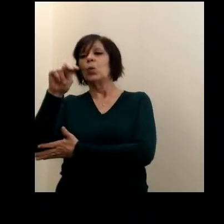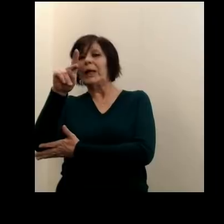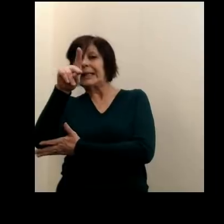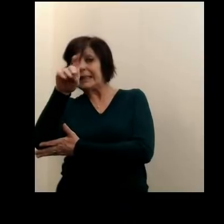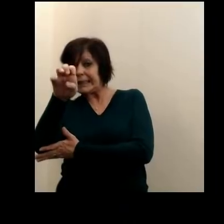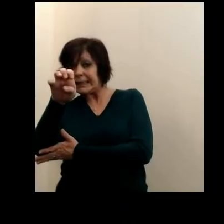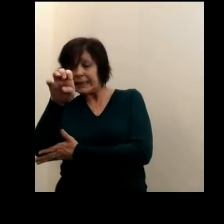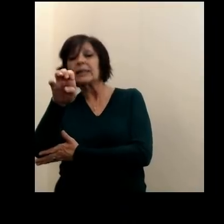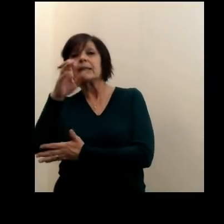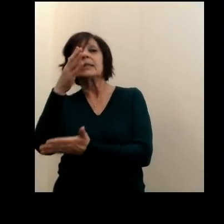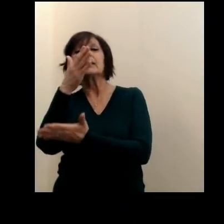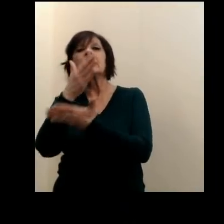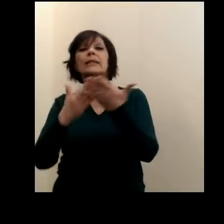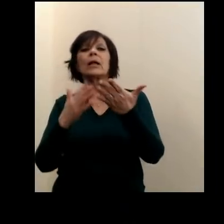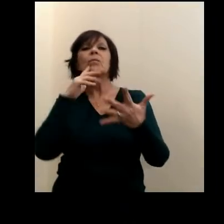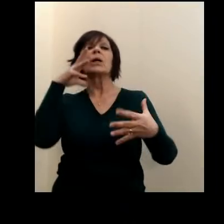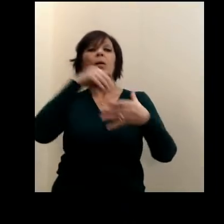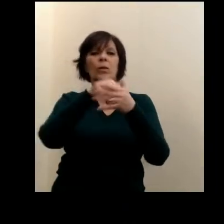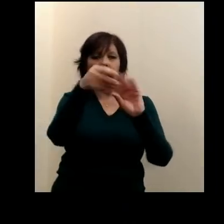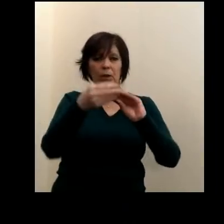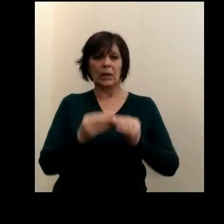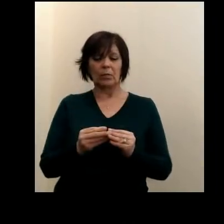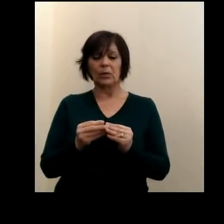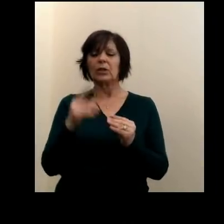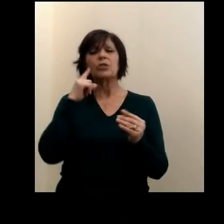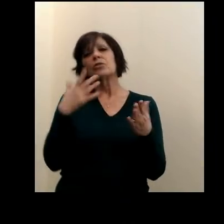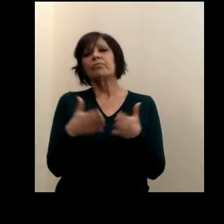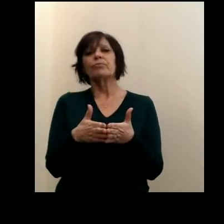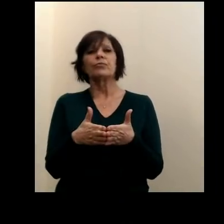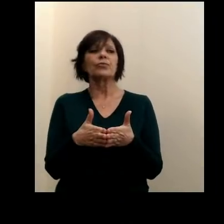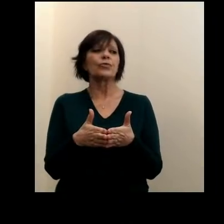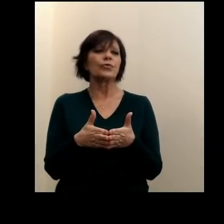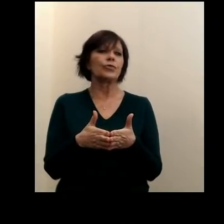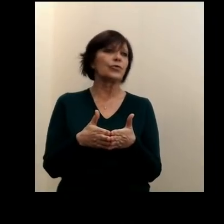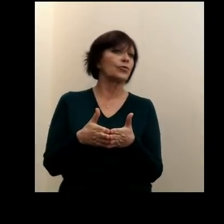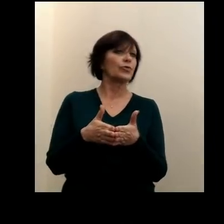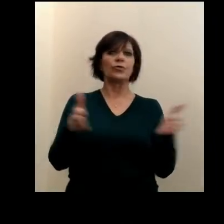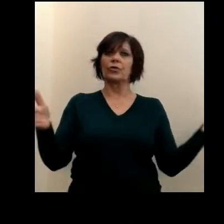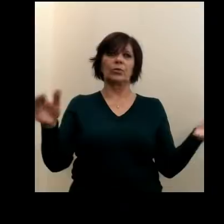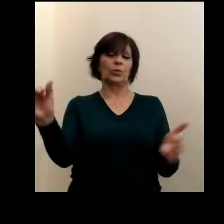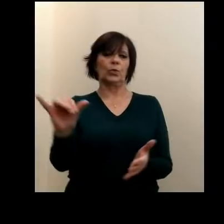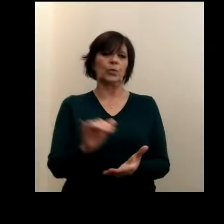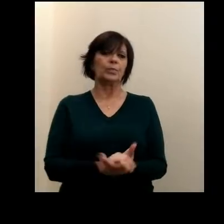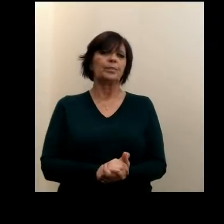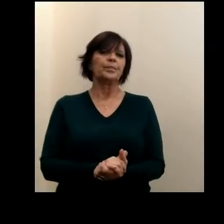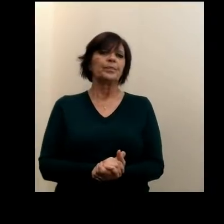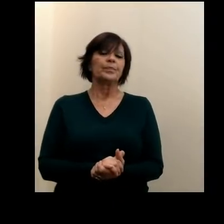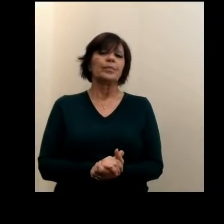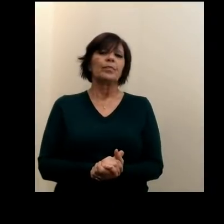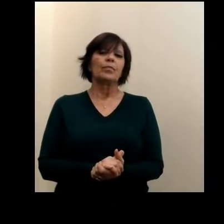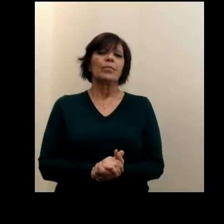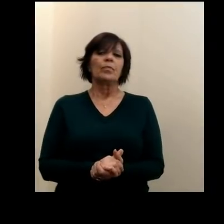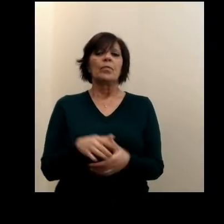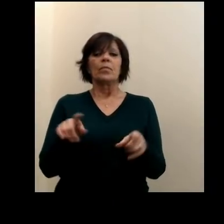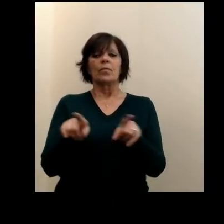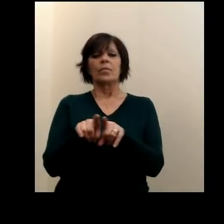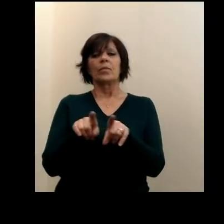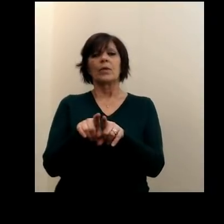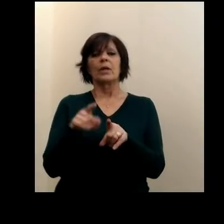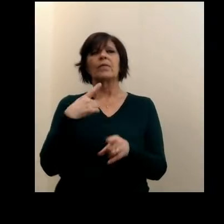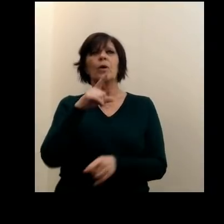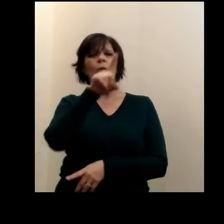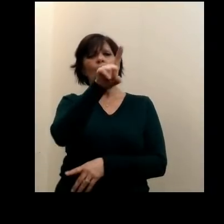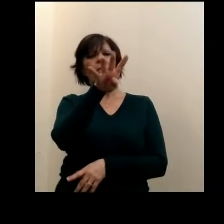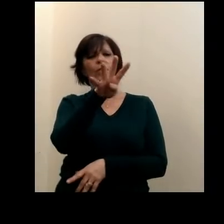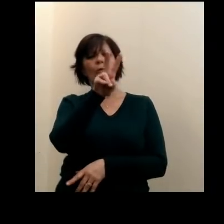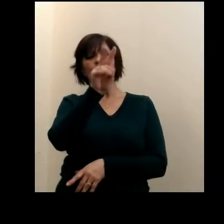Alden, and those would be included in those as well, as just general in the population. We also have a high rate from 14202, which is